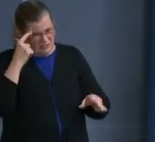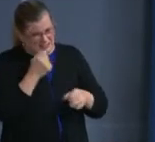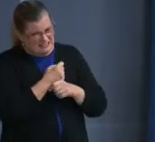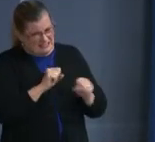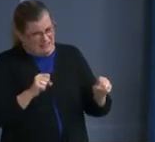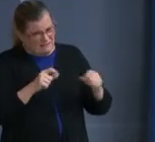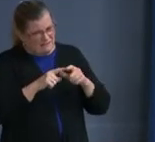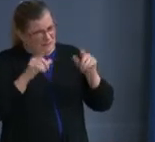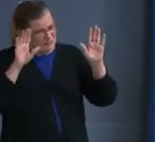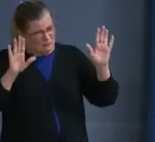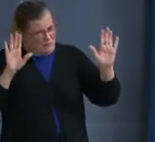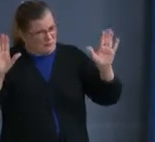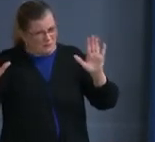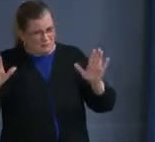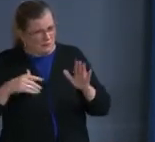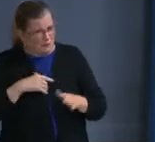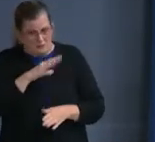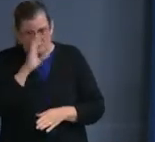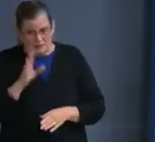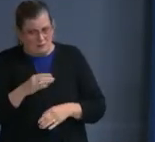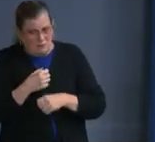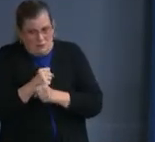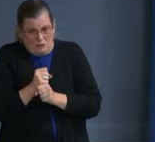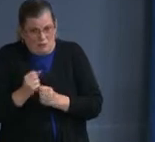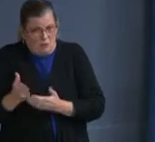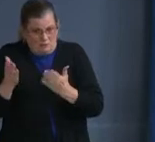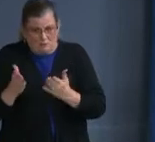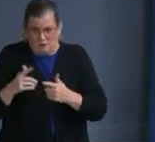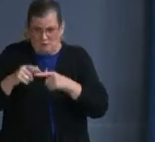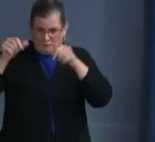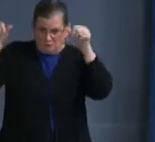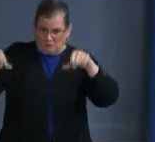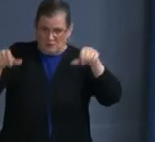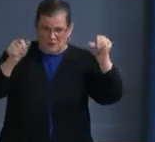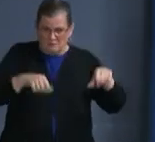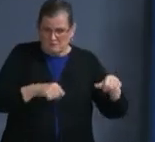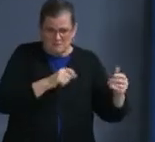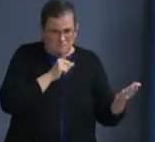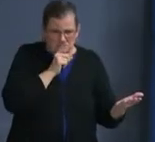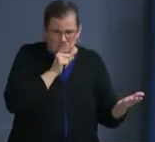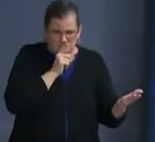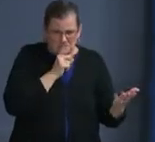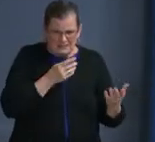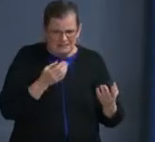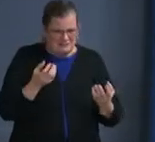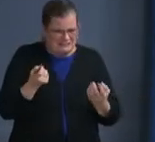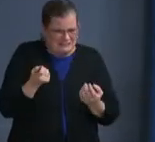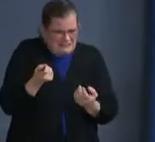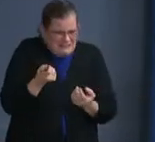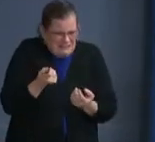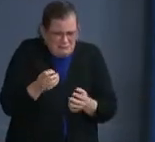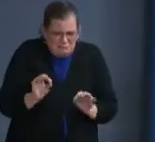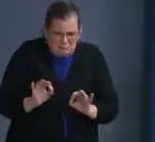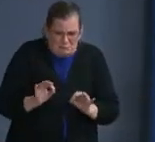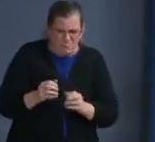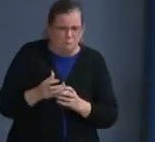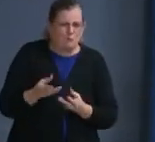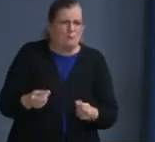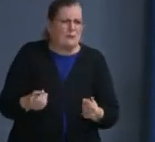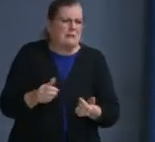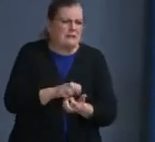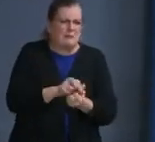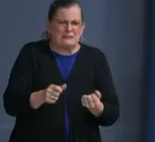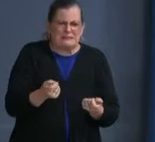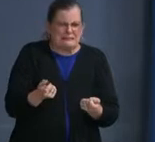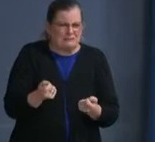never made recommendations for boarding up here in the city. There was very little property damage this weekend. So,